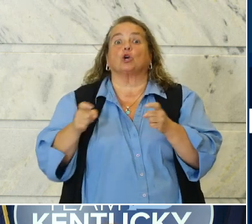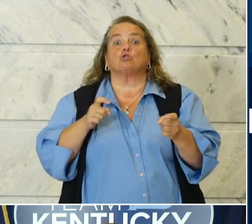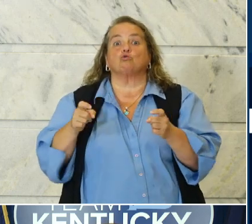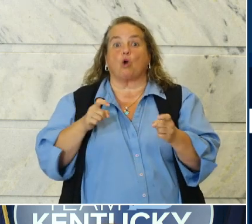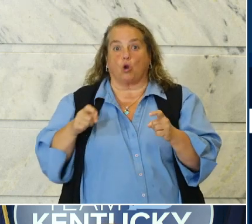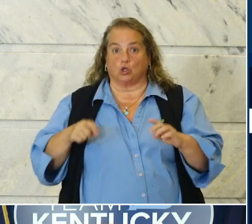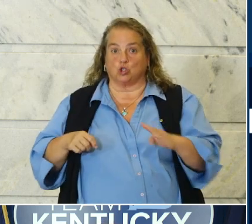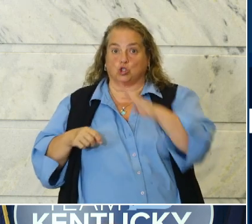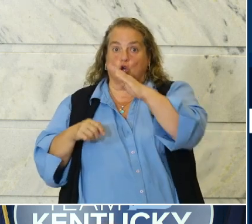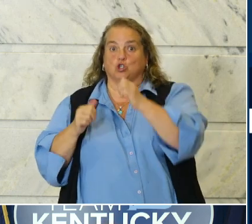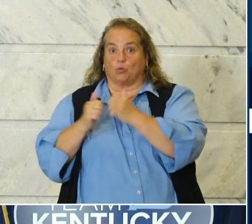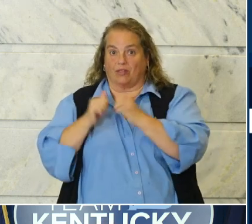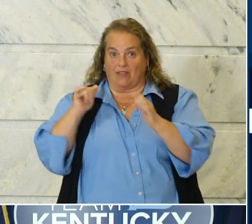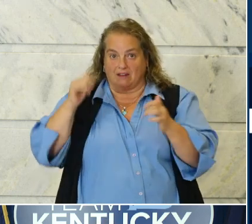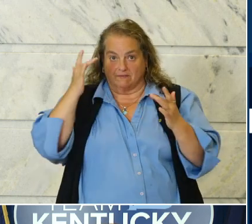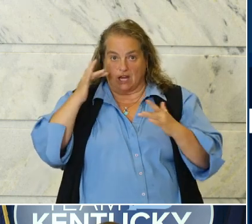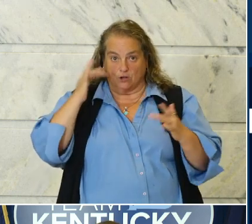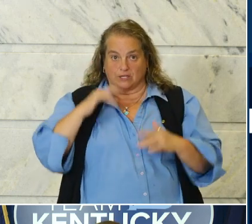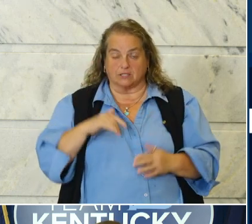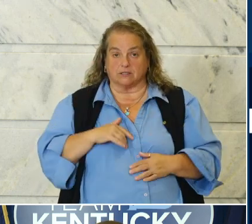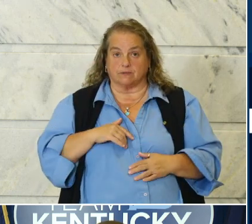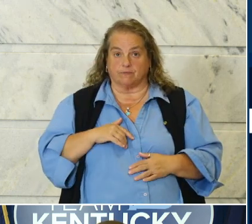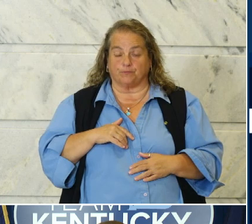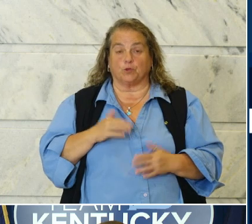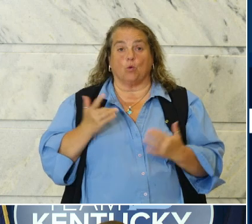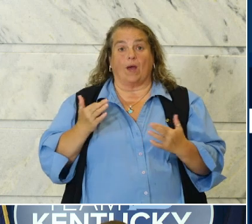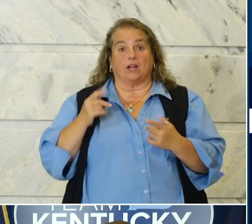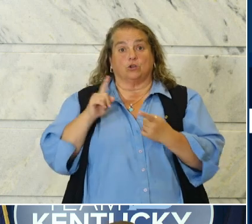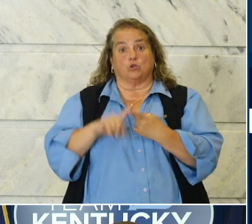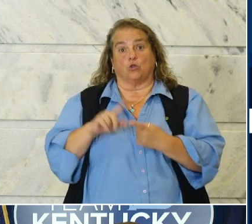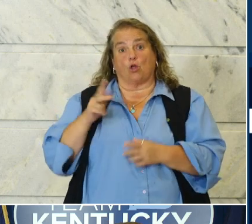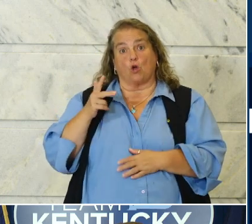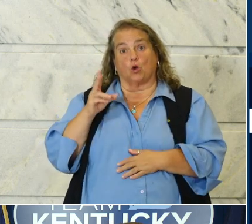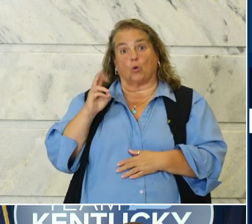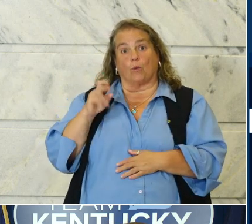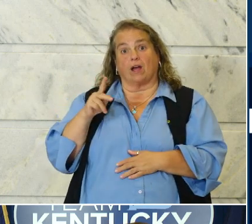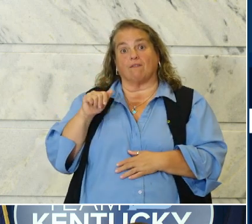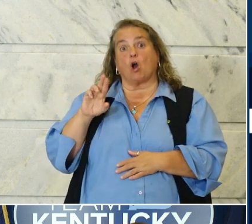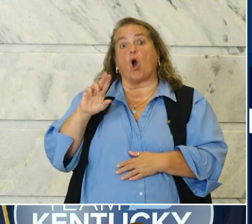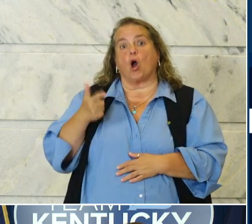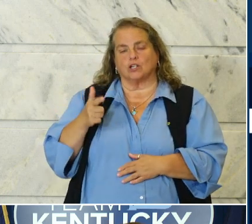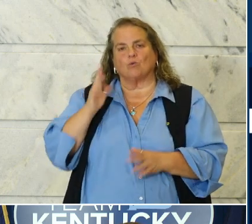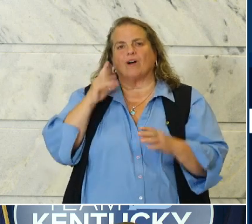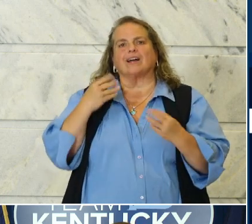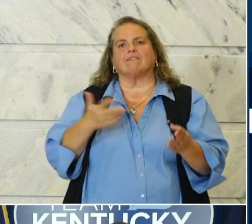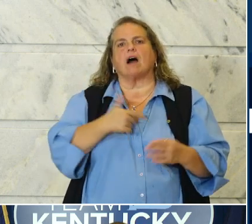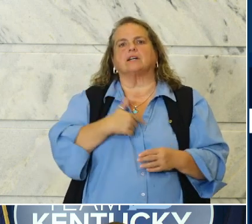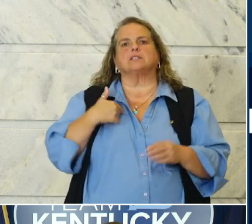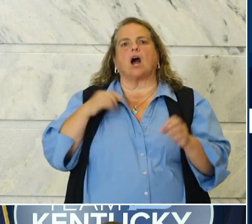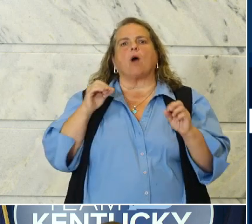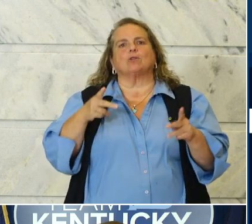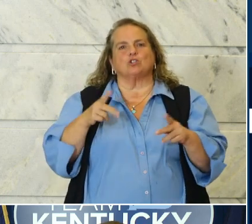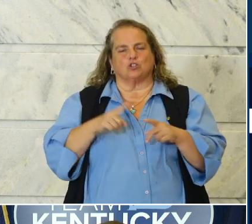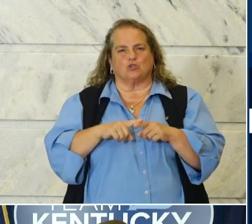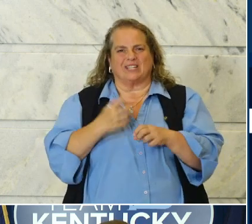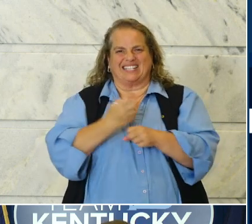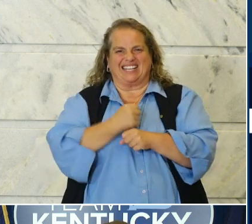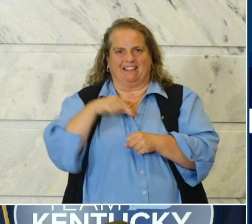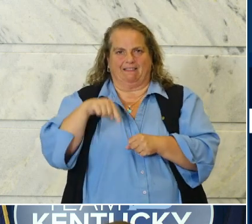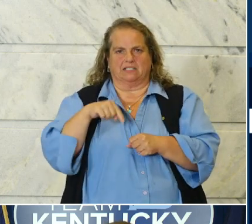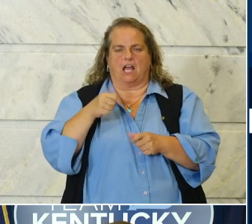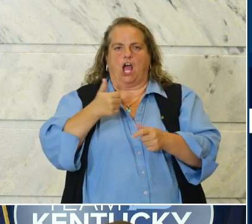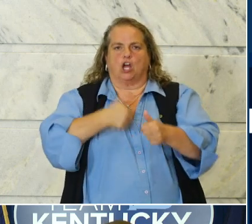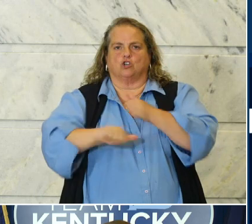in the virus. By waiting until the 3rd week of August, we believe it gives us a chance to get this thing under better